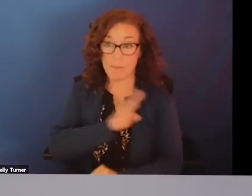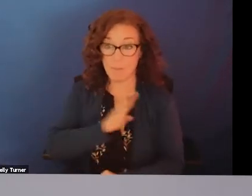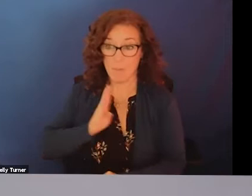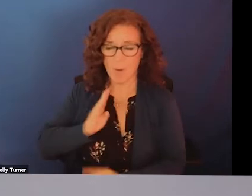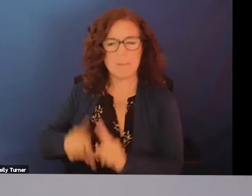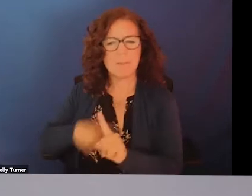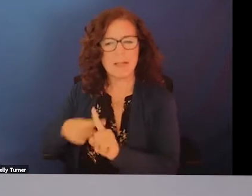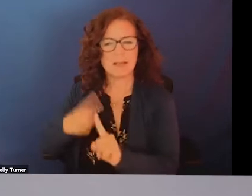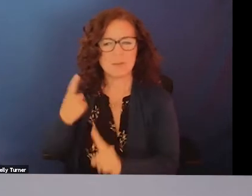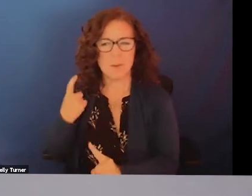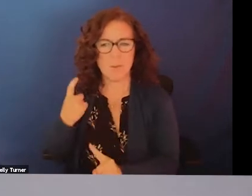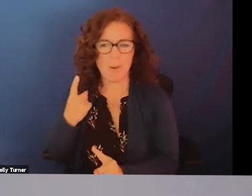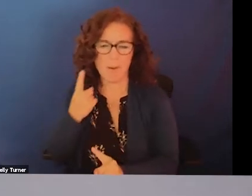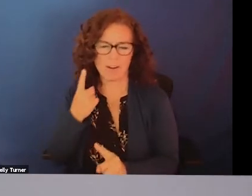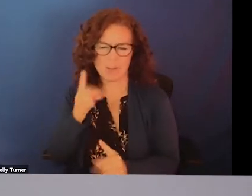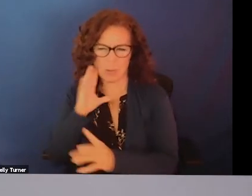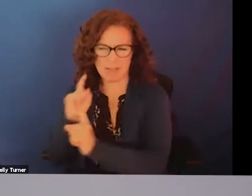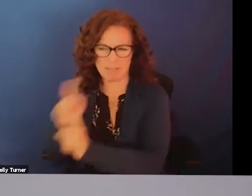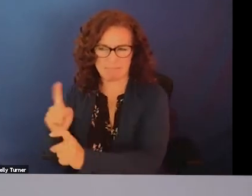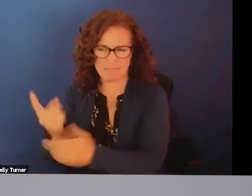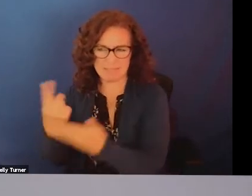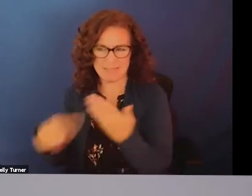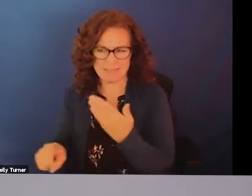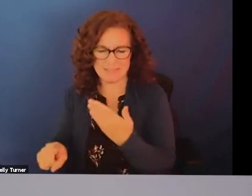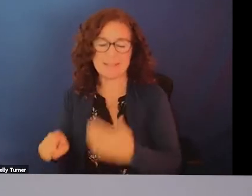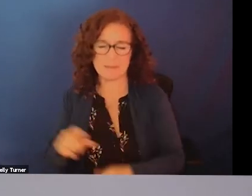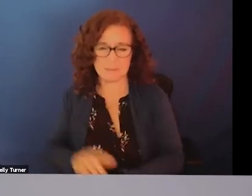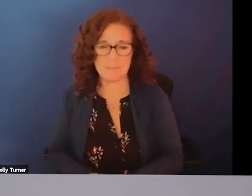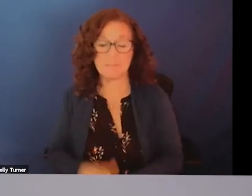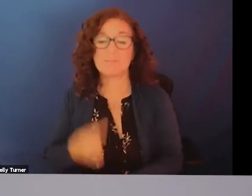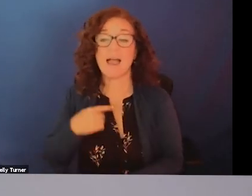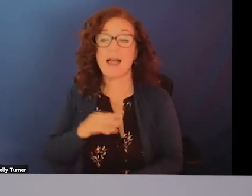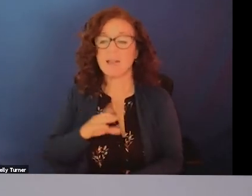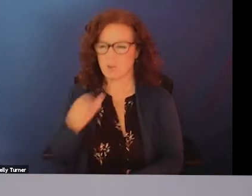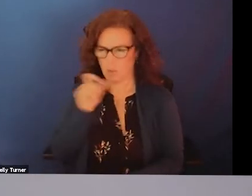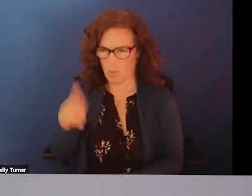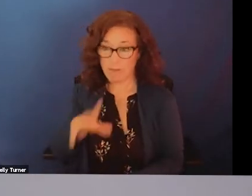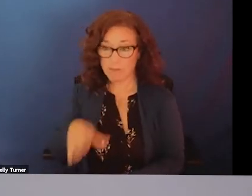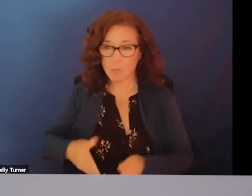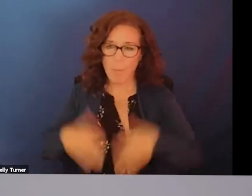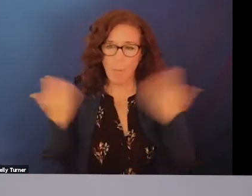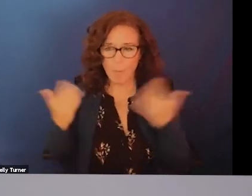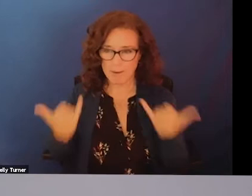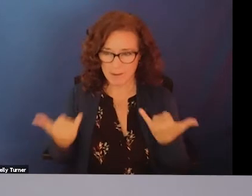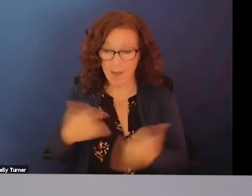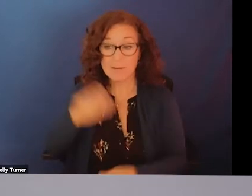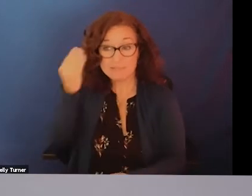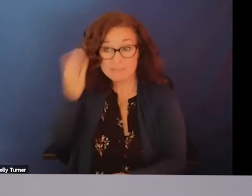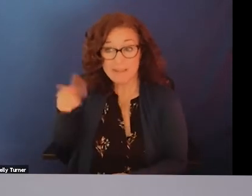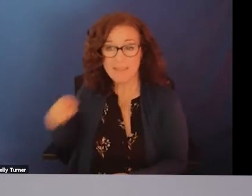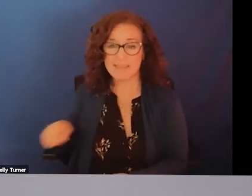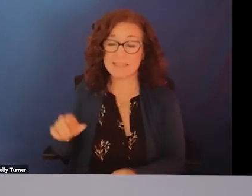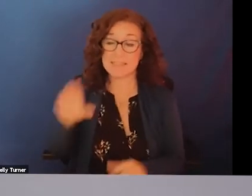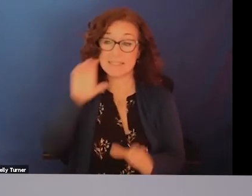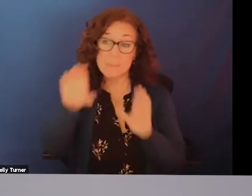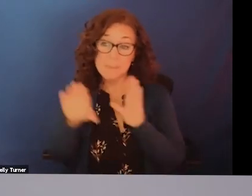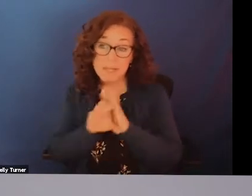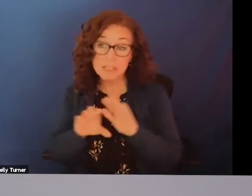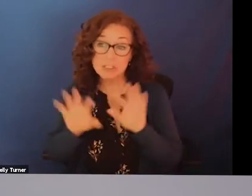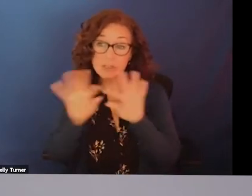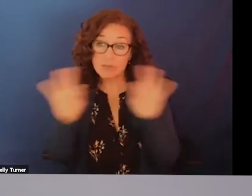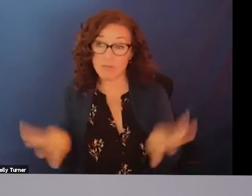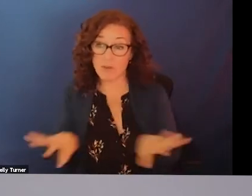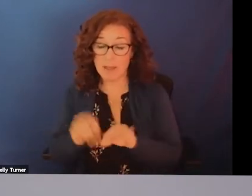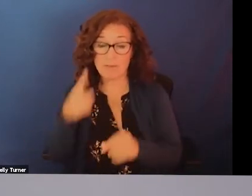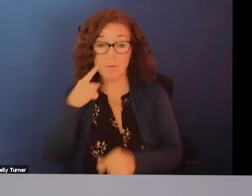or so. There's no need to open it right now. I'll just tell you right now, it's a picture frame for your certificate, or maybe a photo